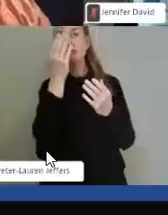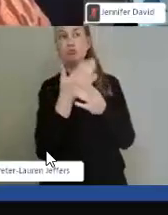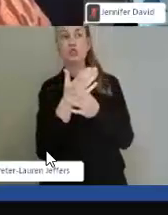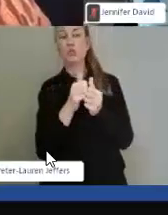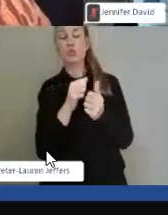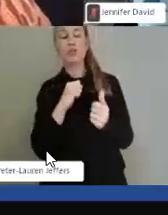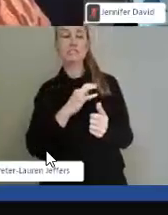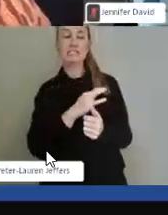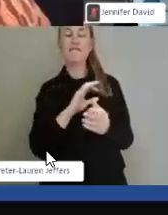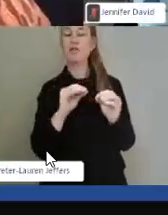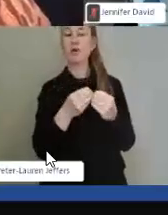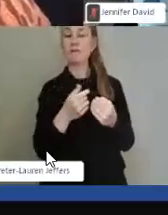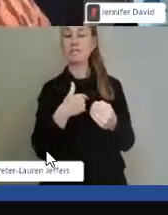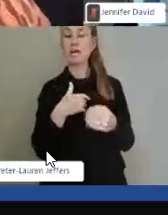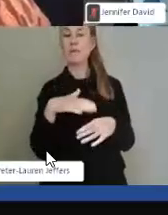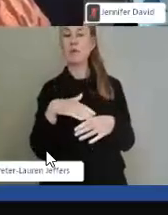I'm on the ADA steering committee.